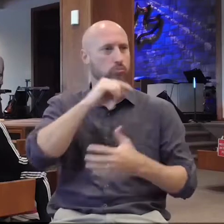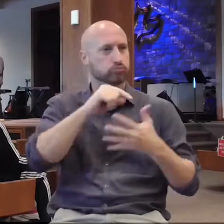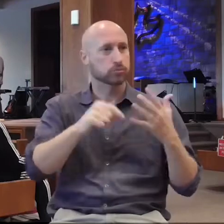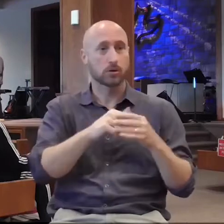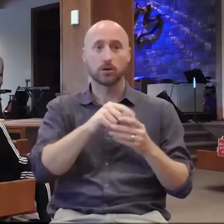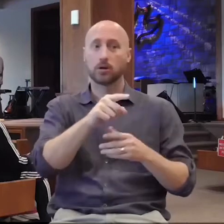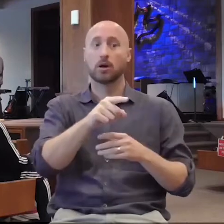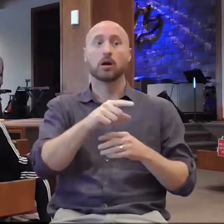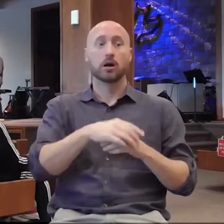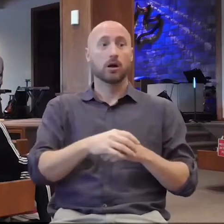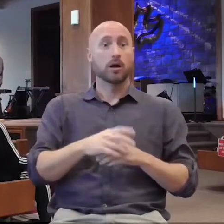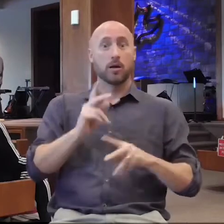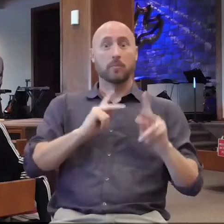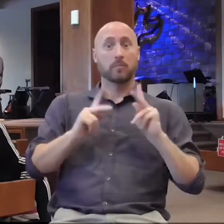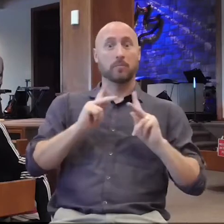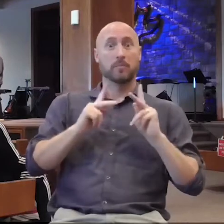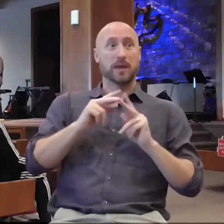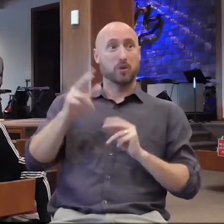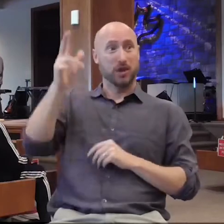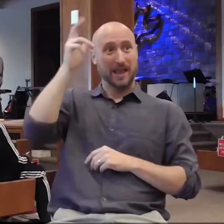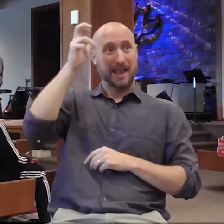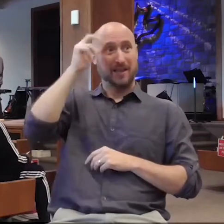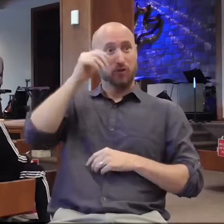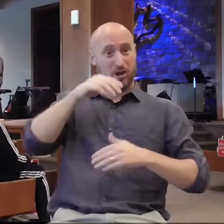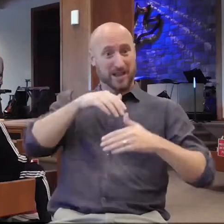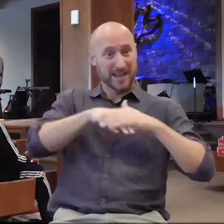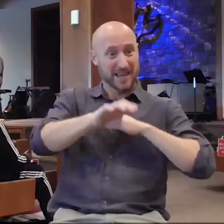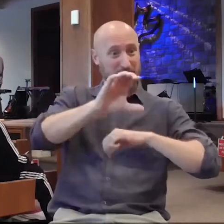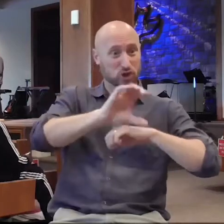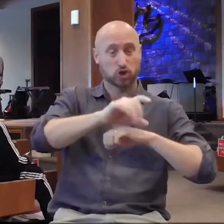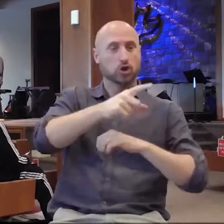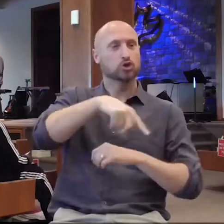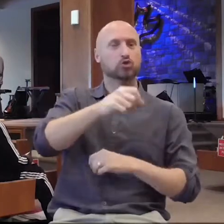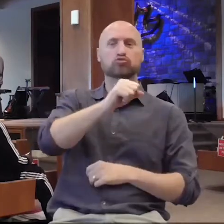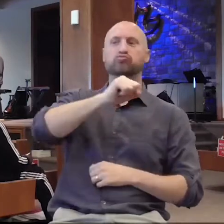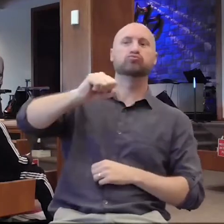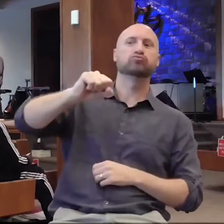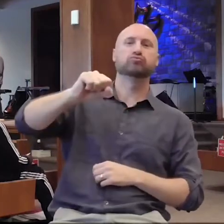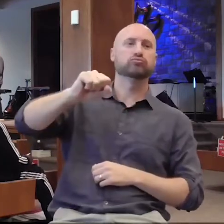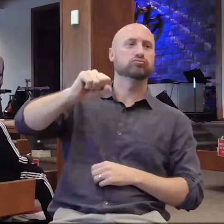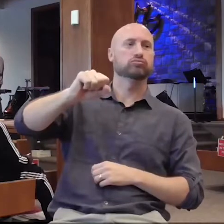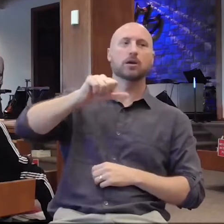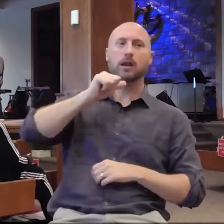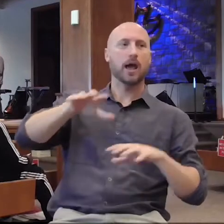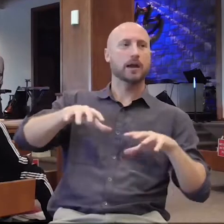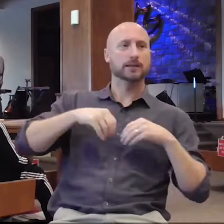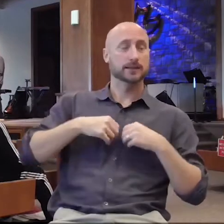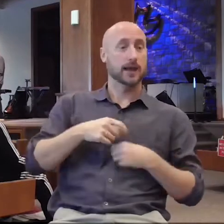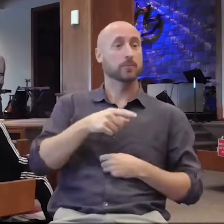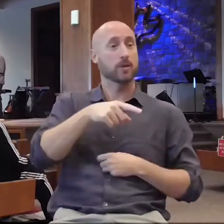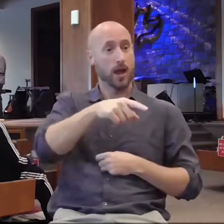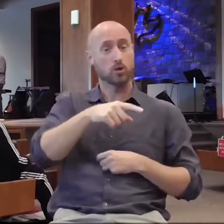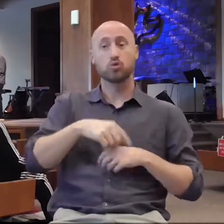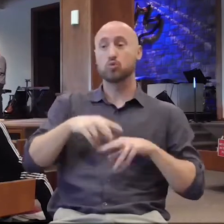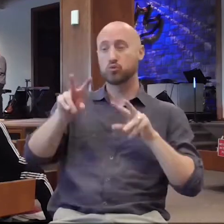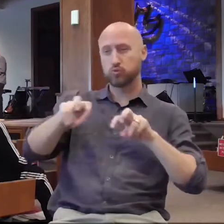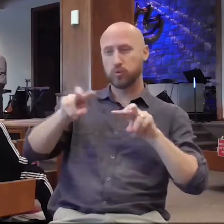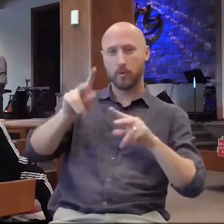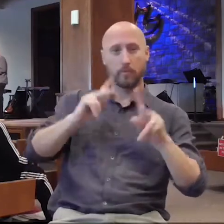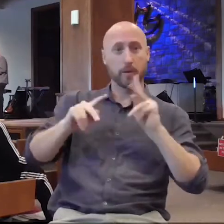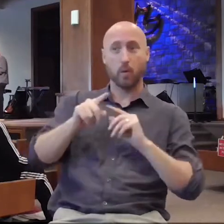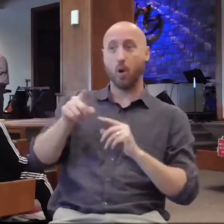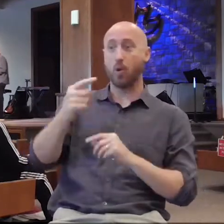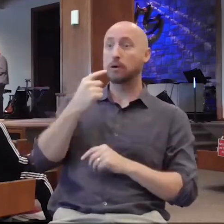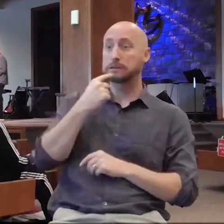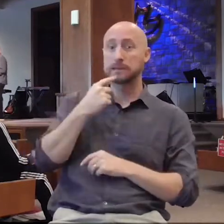canst not bear them which are evil, and thou hast tried them which say that they're apostles, and you have found